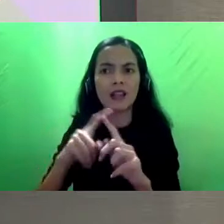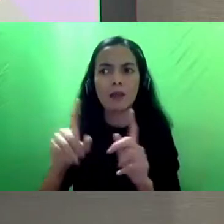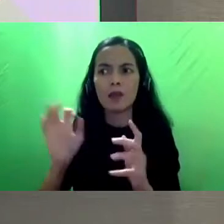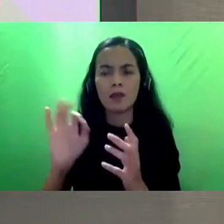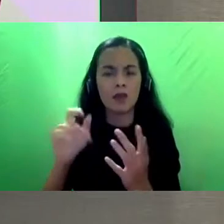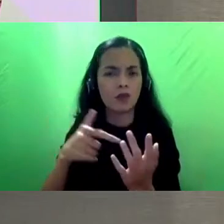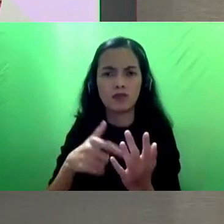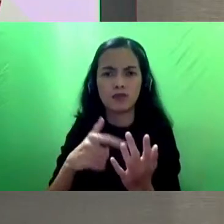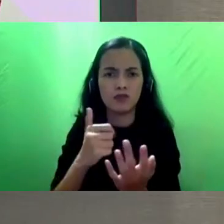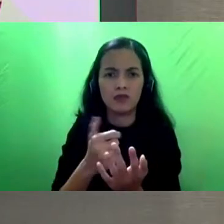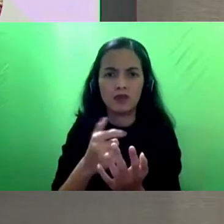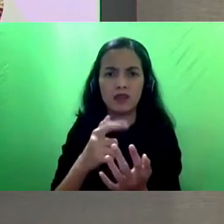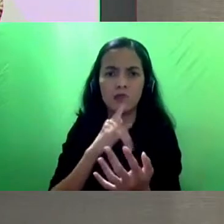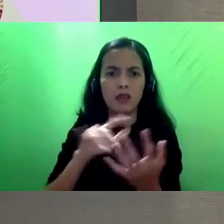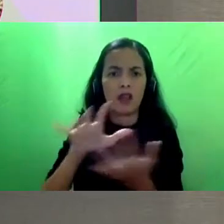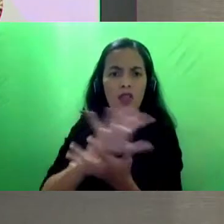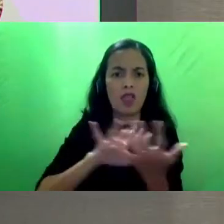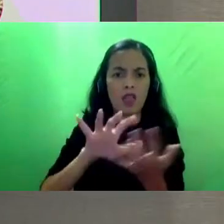the